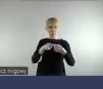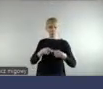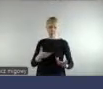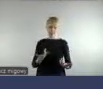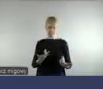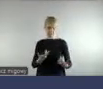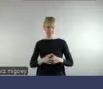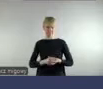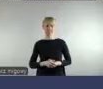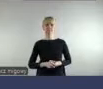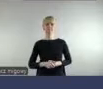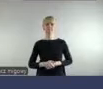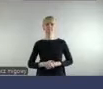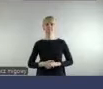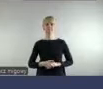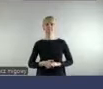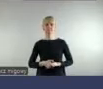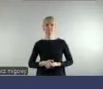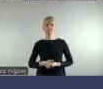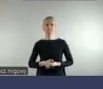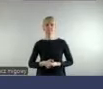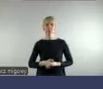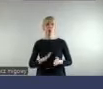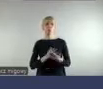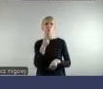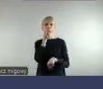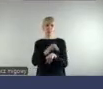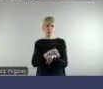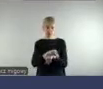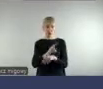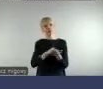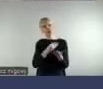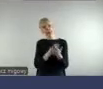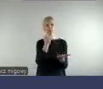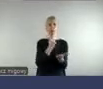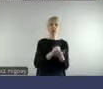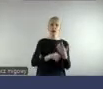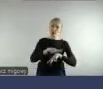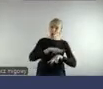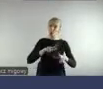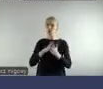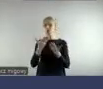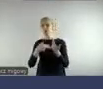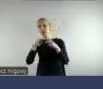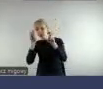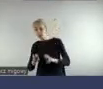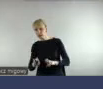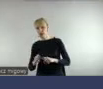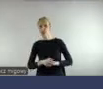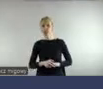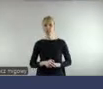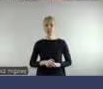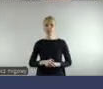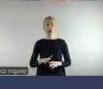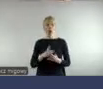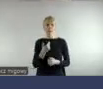as health and family matters. But I mentioned before that we are kind of an information hub, providing